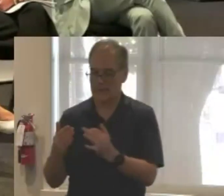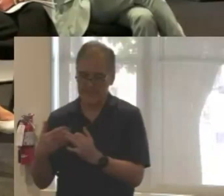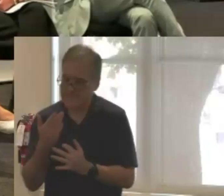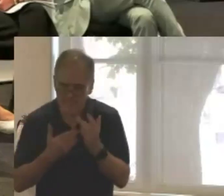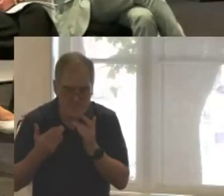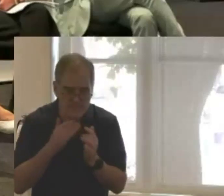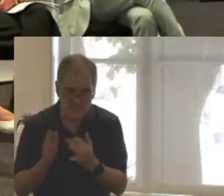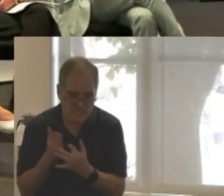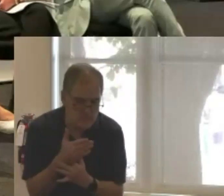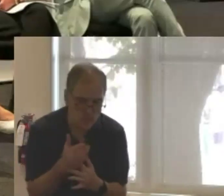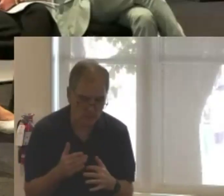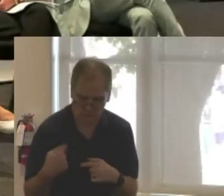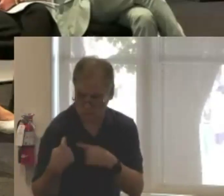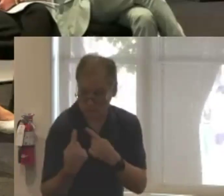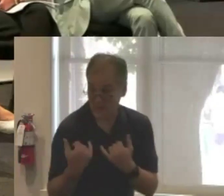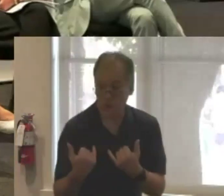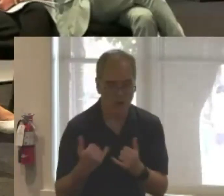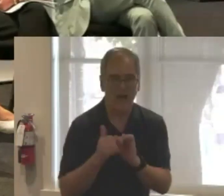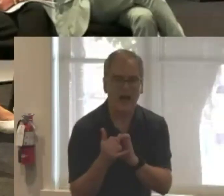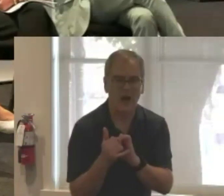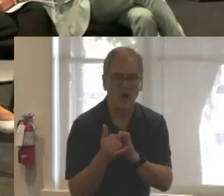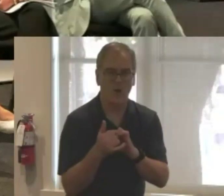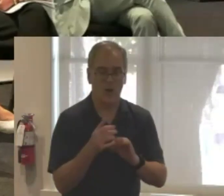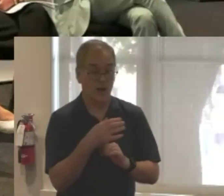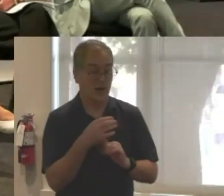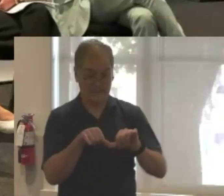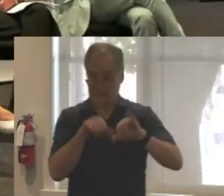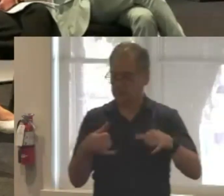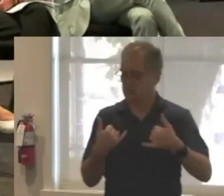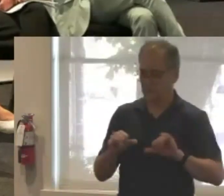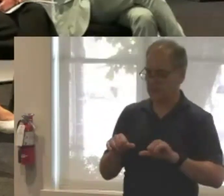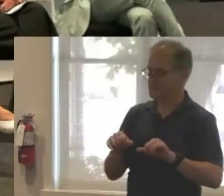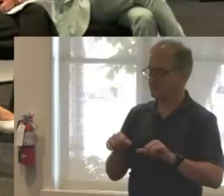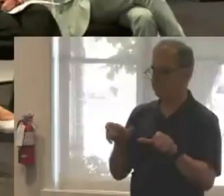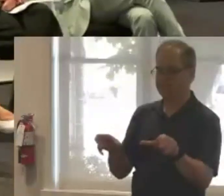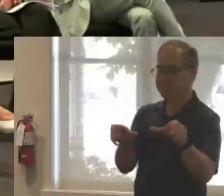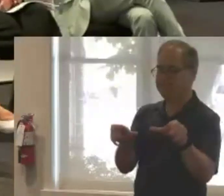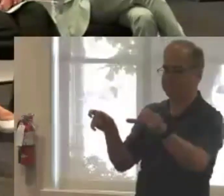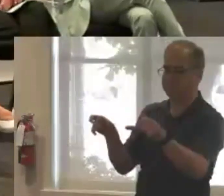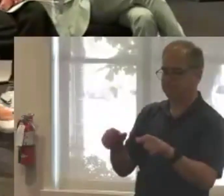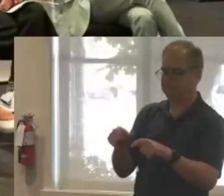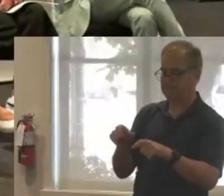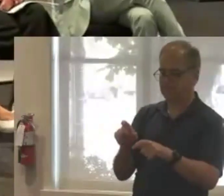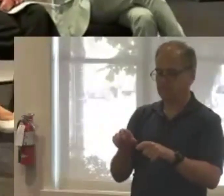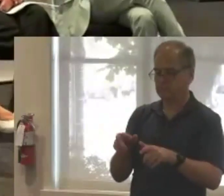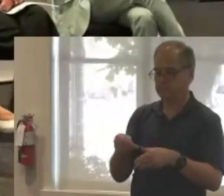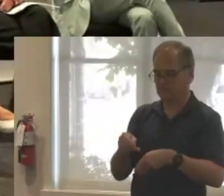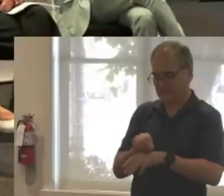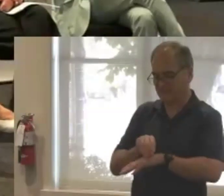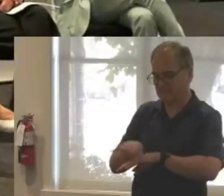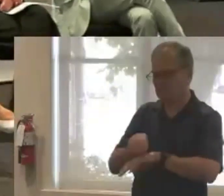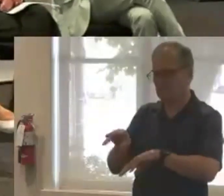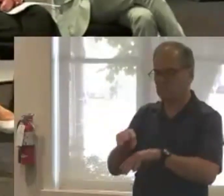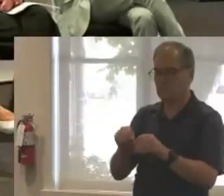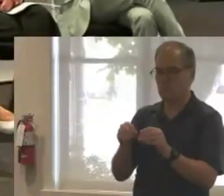is, still perpetuating by the system we uphold. And that's an ongoing conversation, that's an